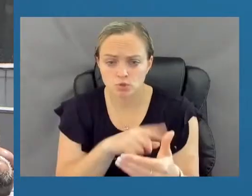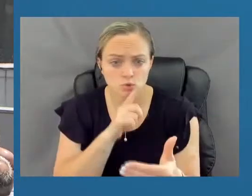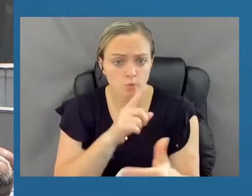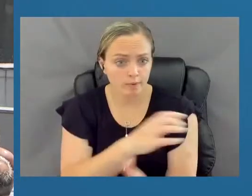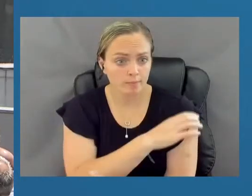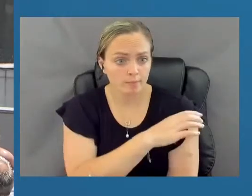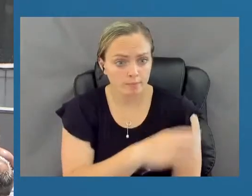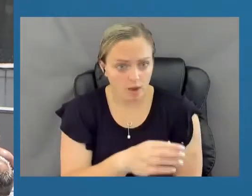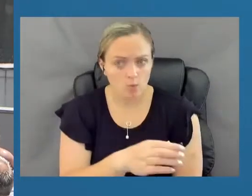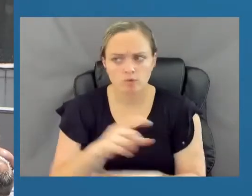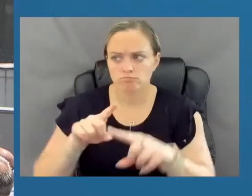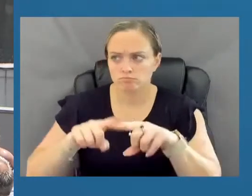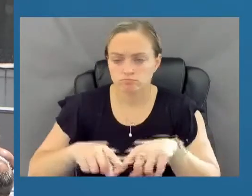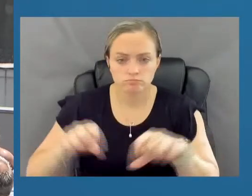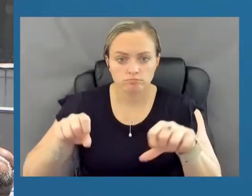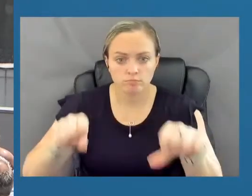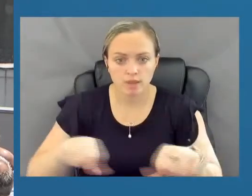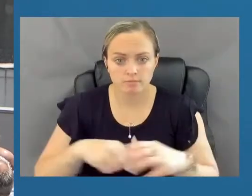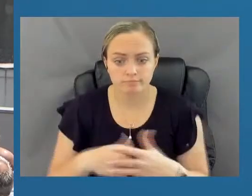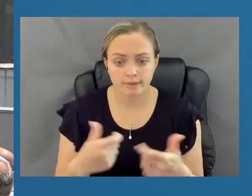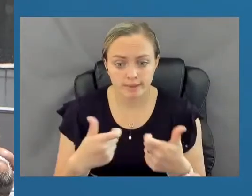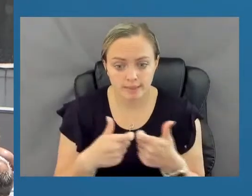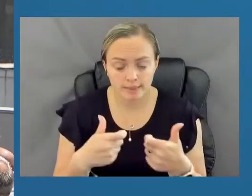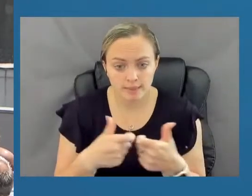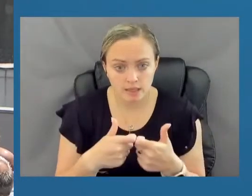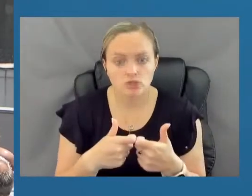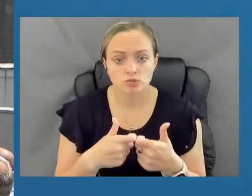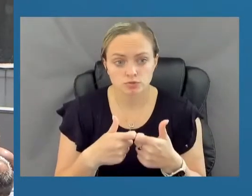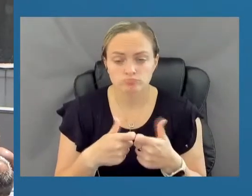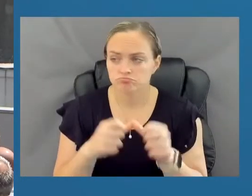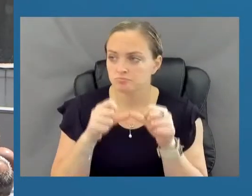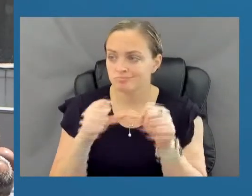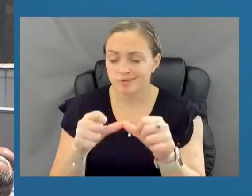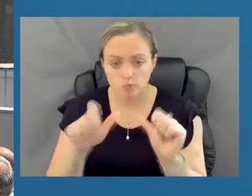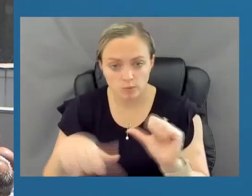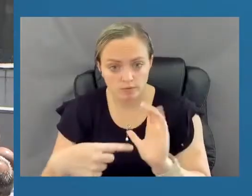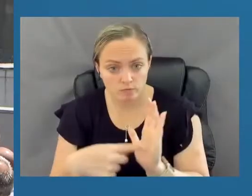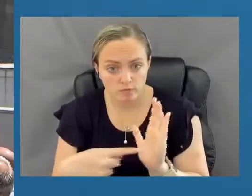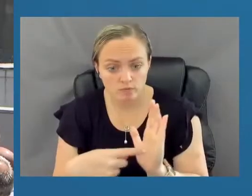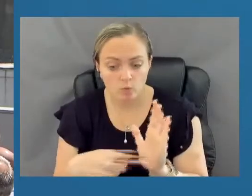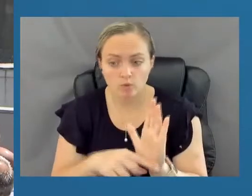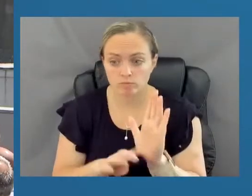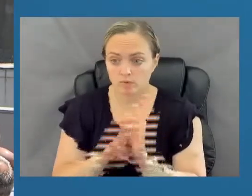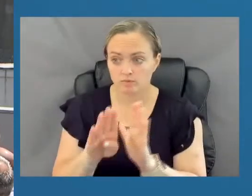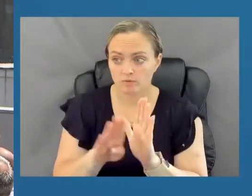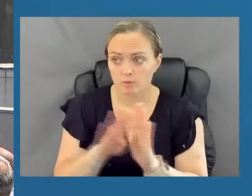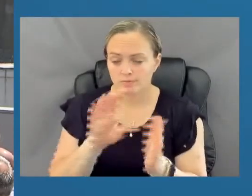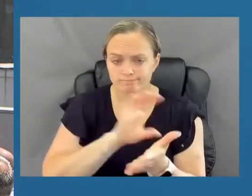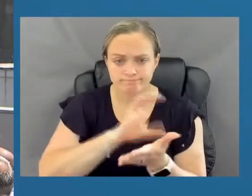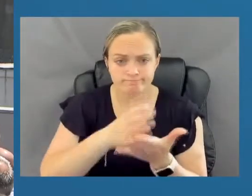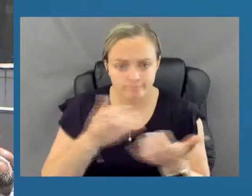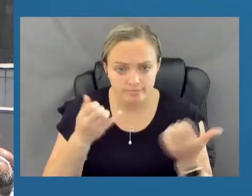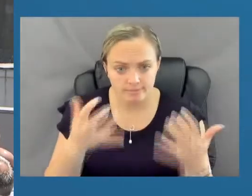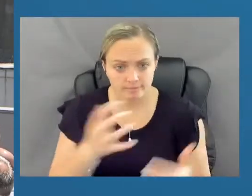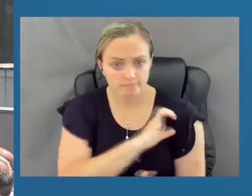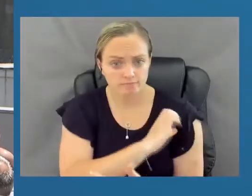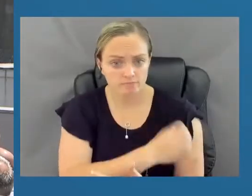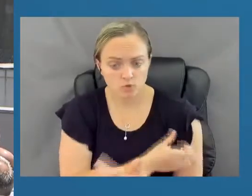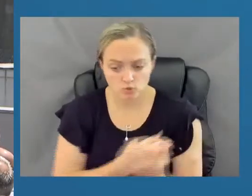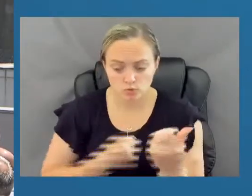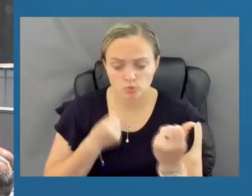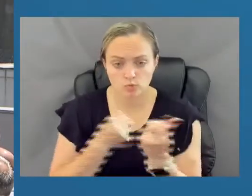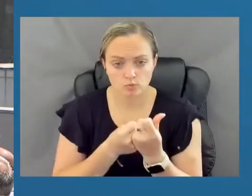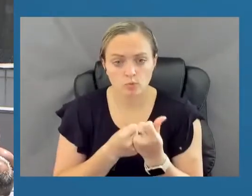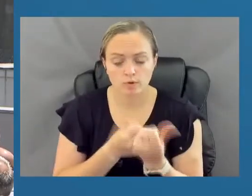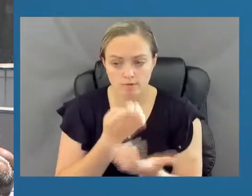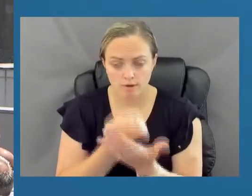is reliable, that electricity remains affordable, and that we are developing an abundance of energy sources to support